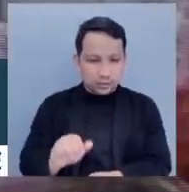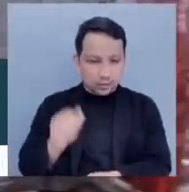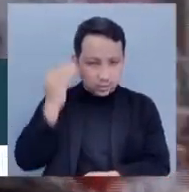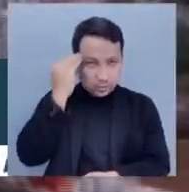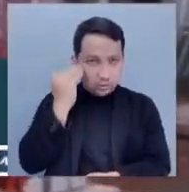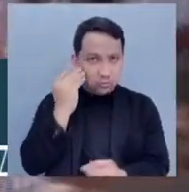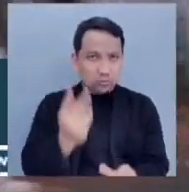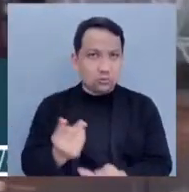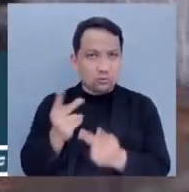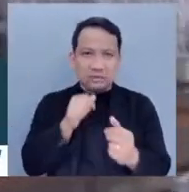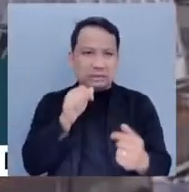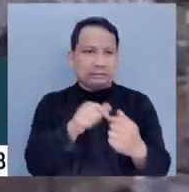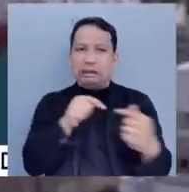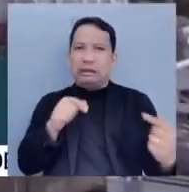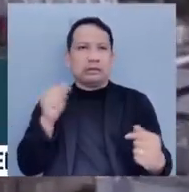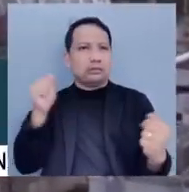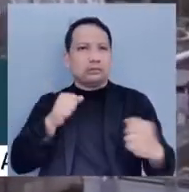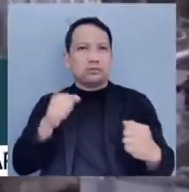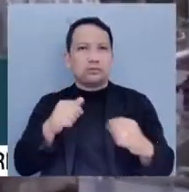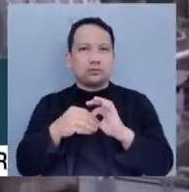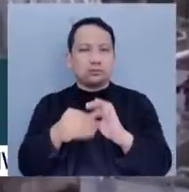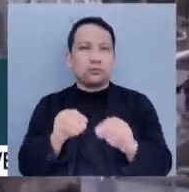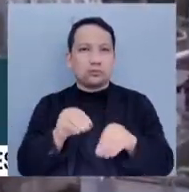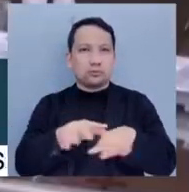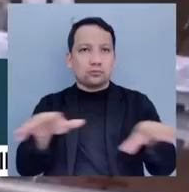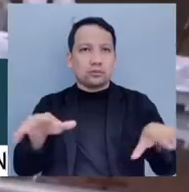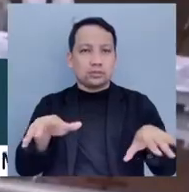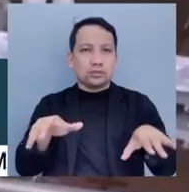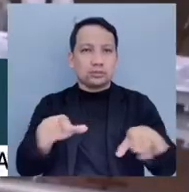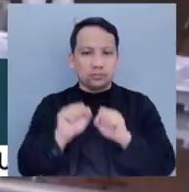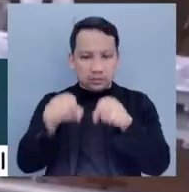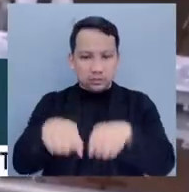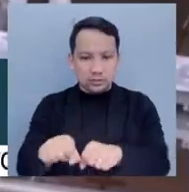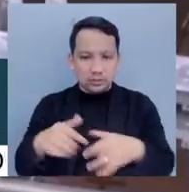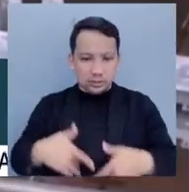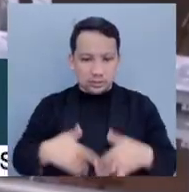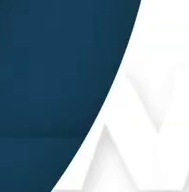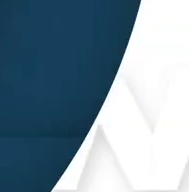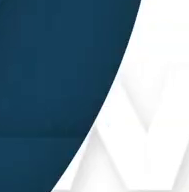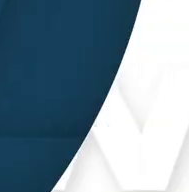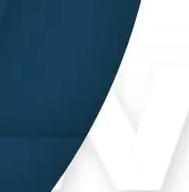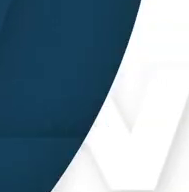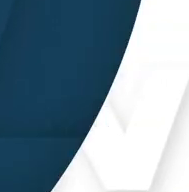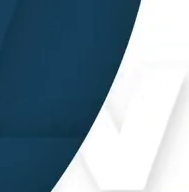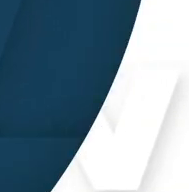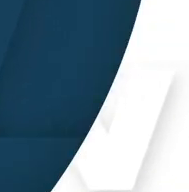opposed the plan over its potential impacts on marine life and food security.